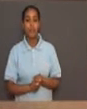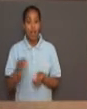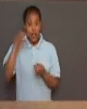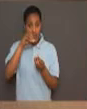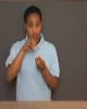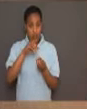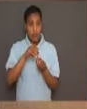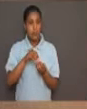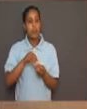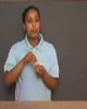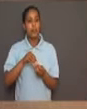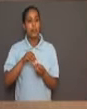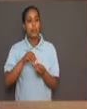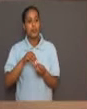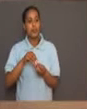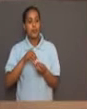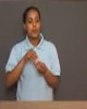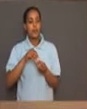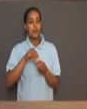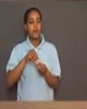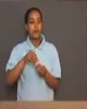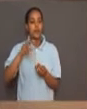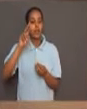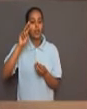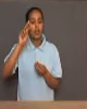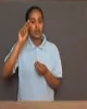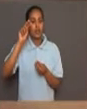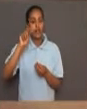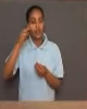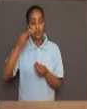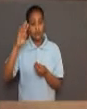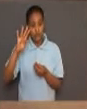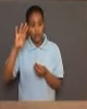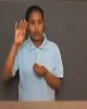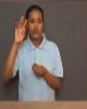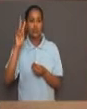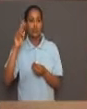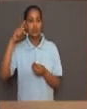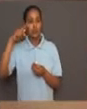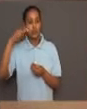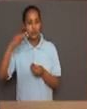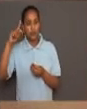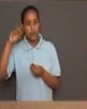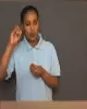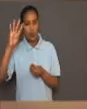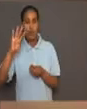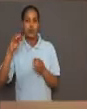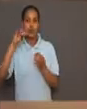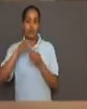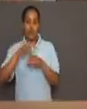Adding diammonium monohydrogen phosphate to the soil causes the soil